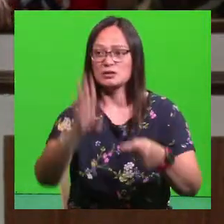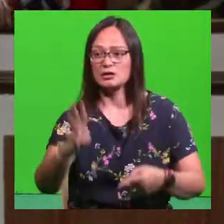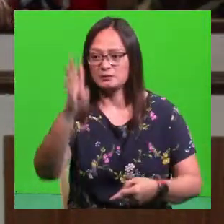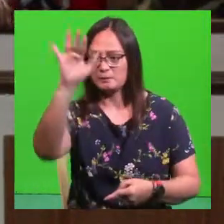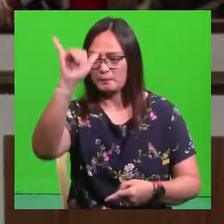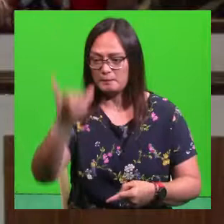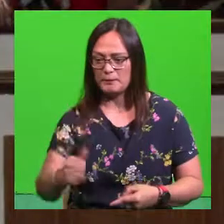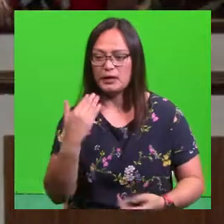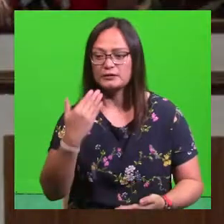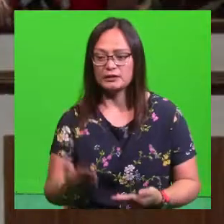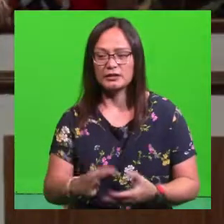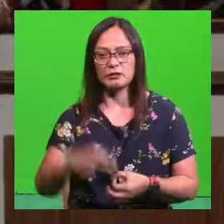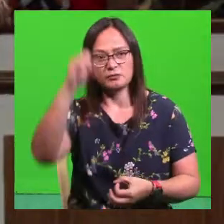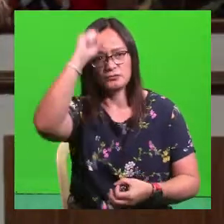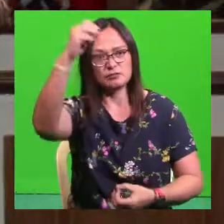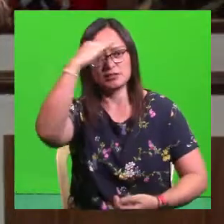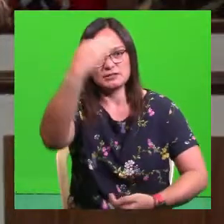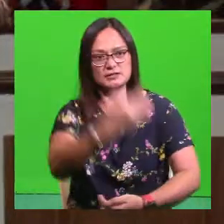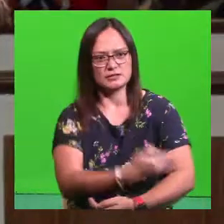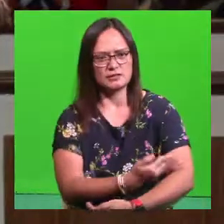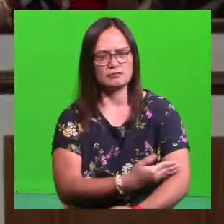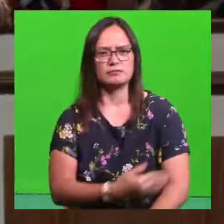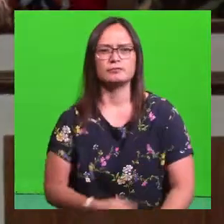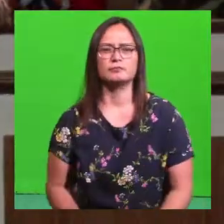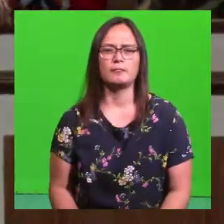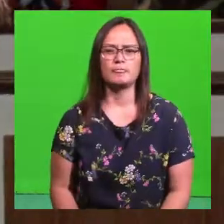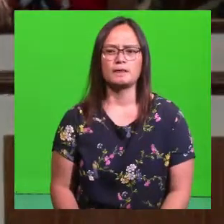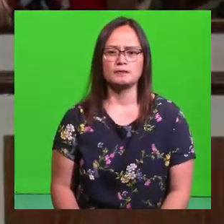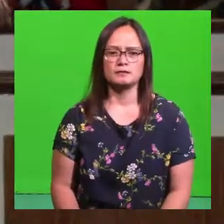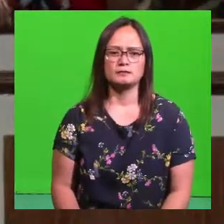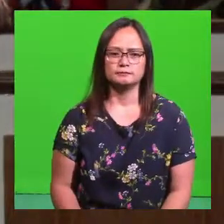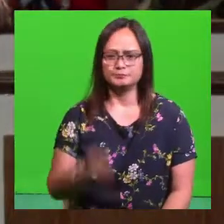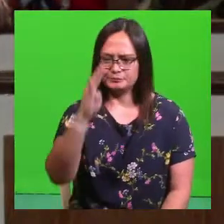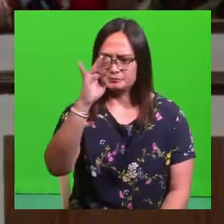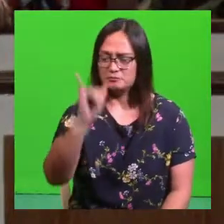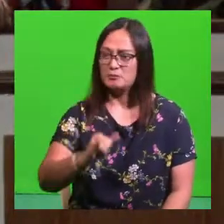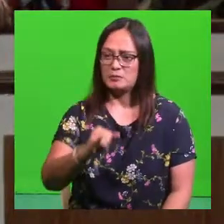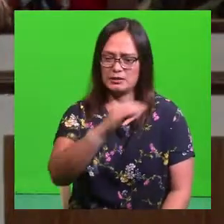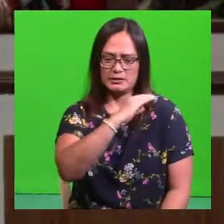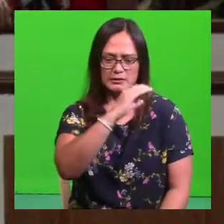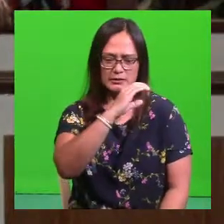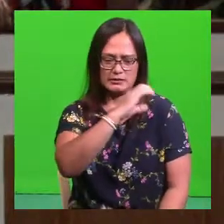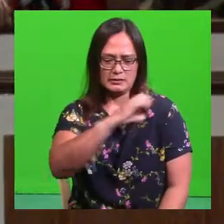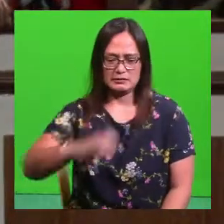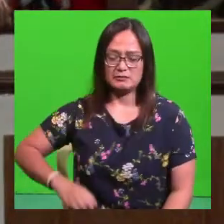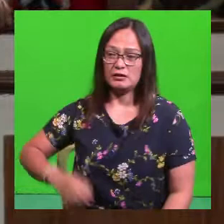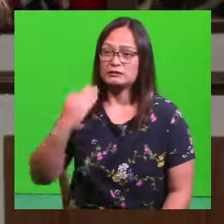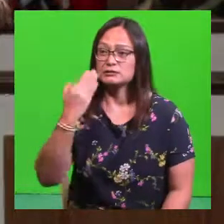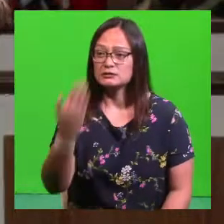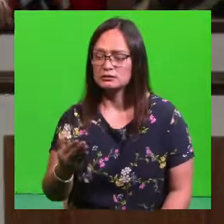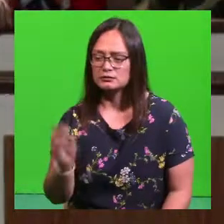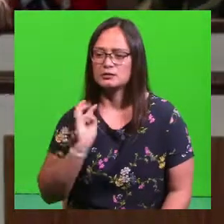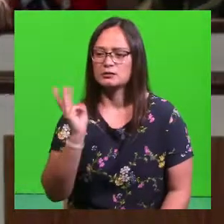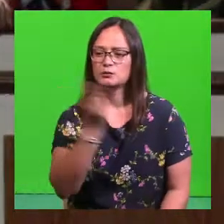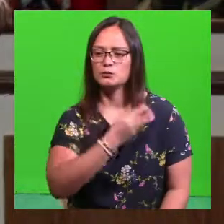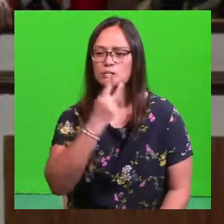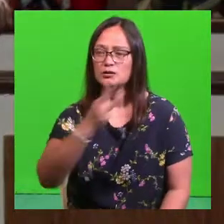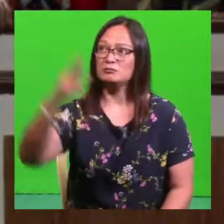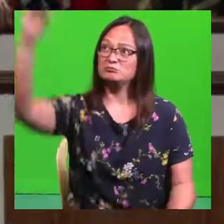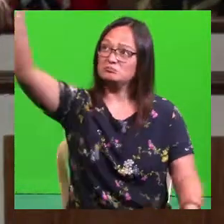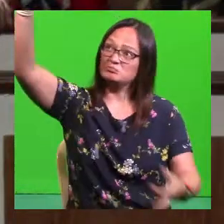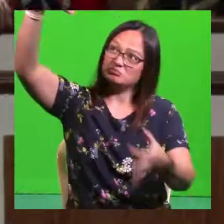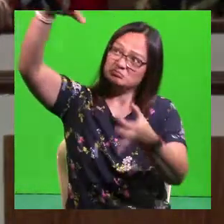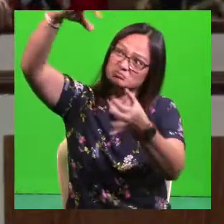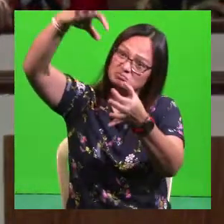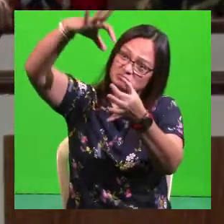pamamagitan ng Kanyang kamatayan, tayo ay inireconcile sa Kanya, much more being reconciled, we